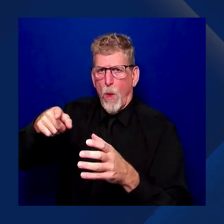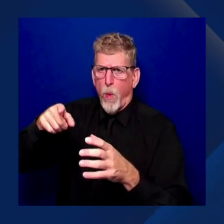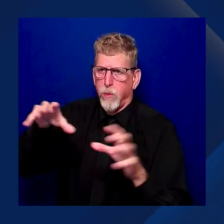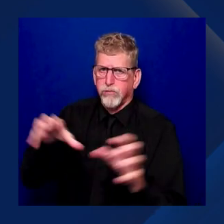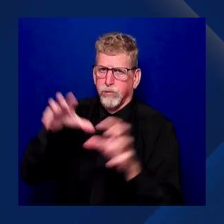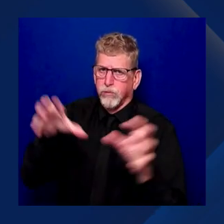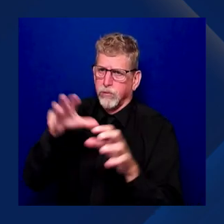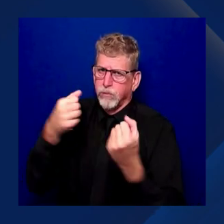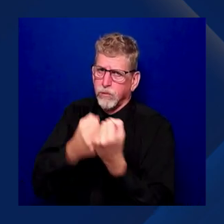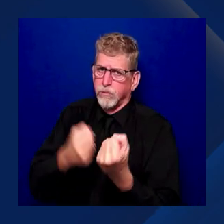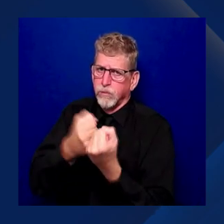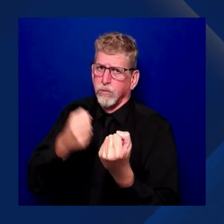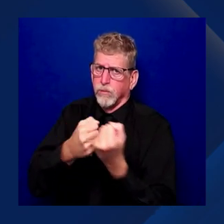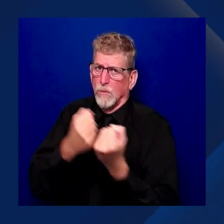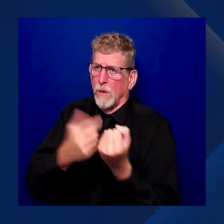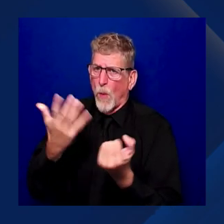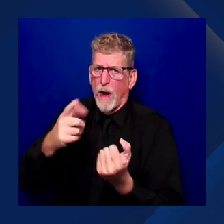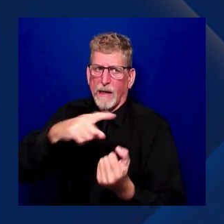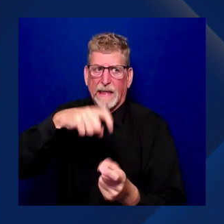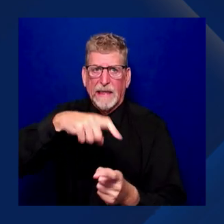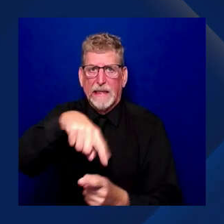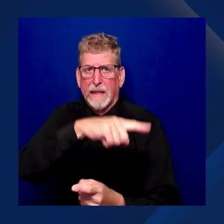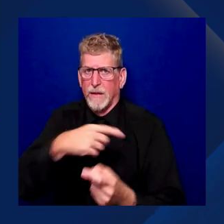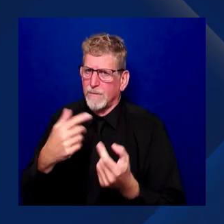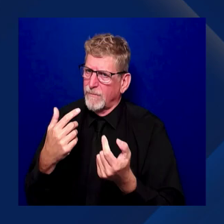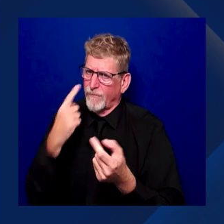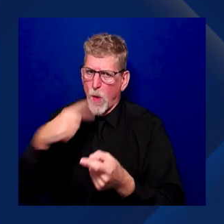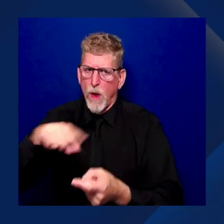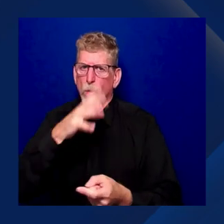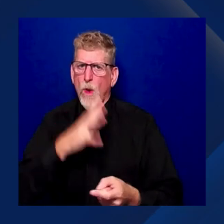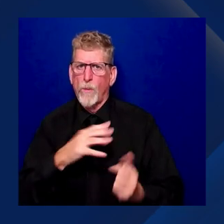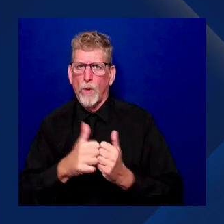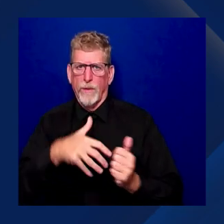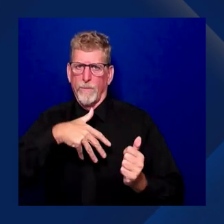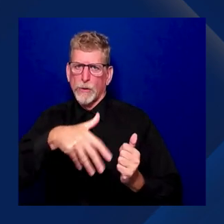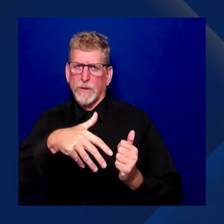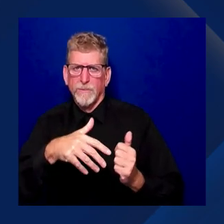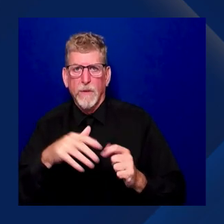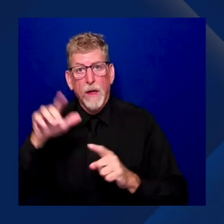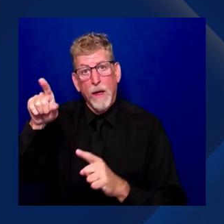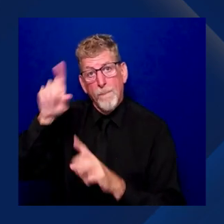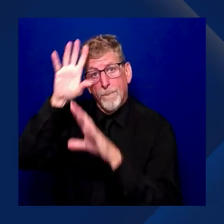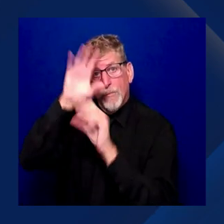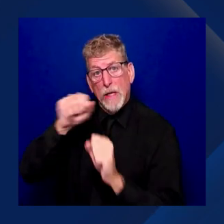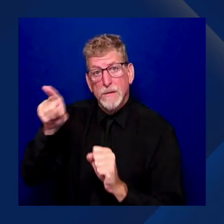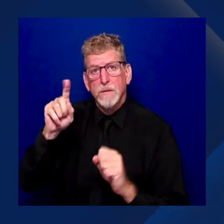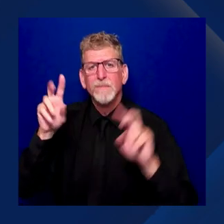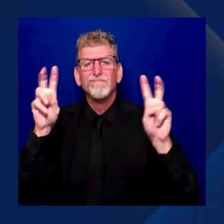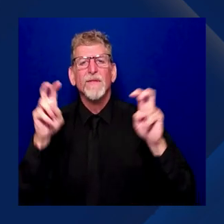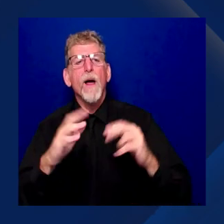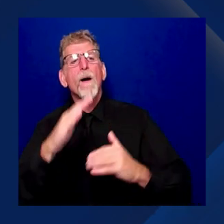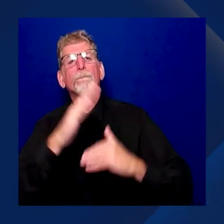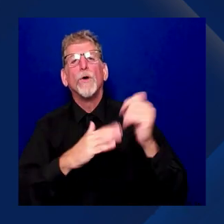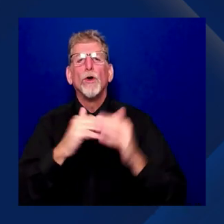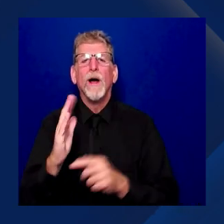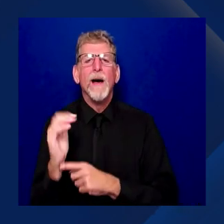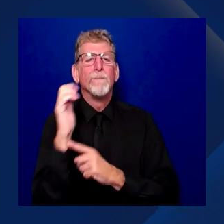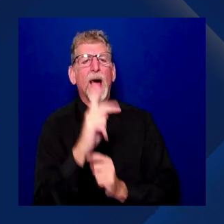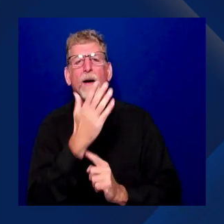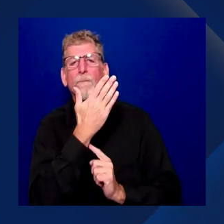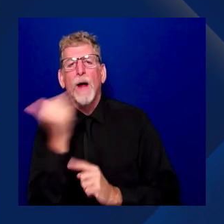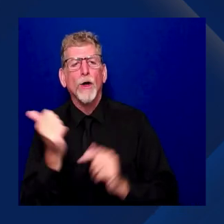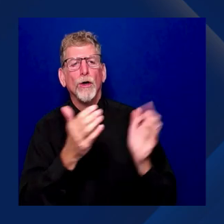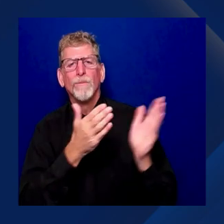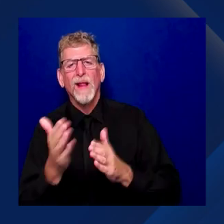Build Back Better plan provides community-based organizations with $175 million to address